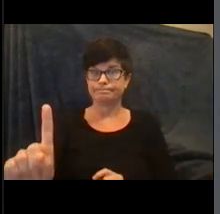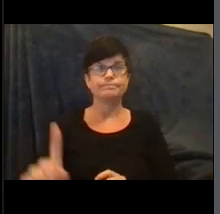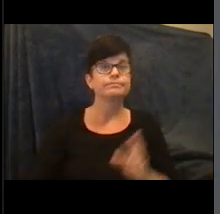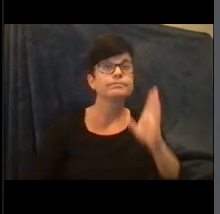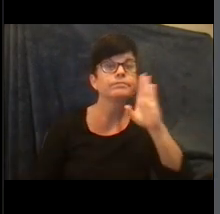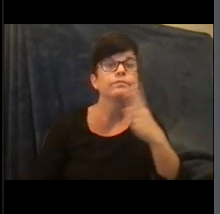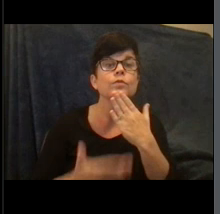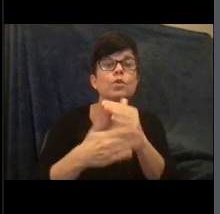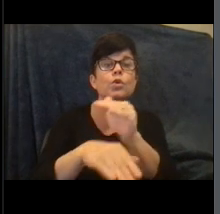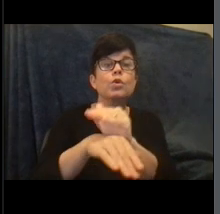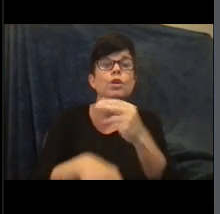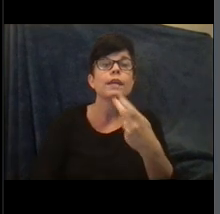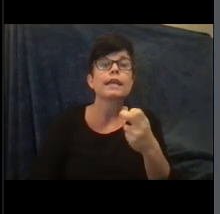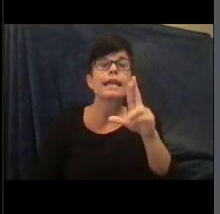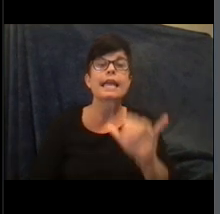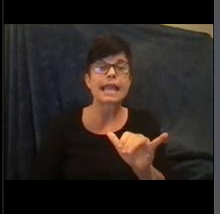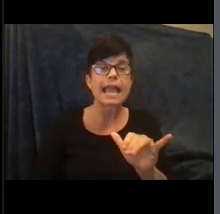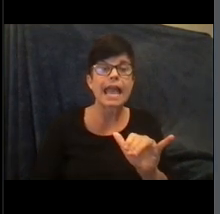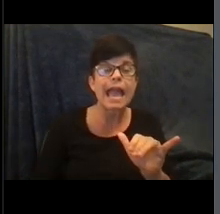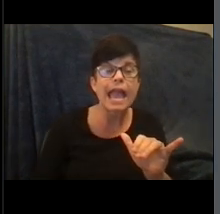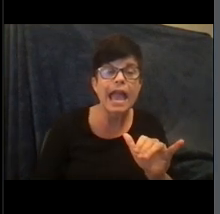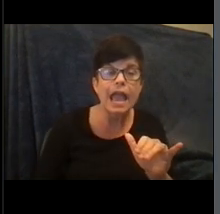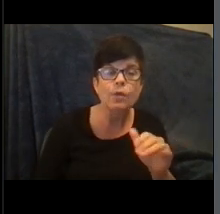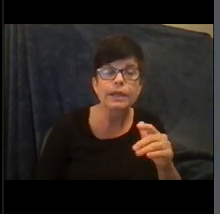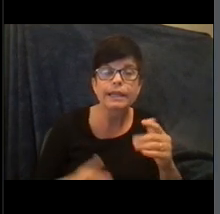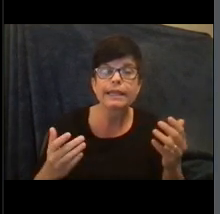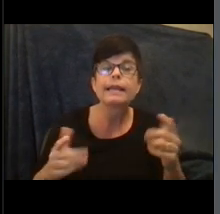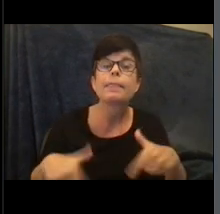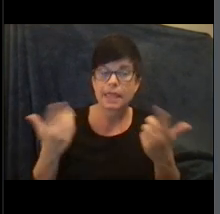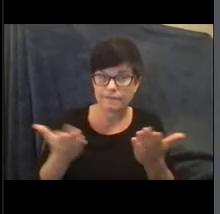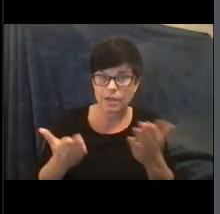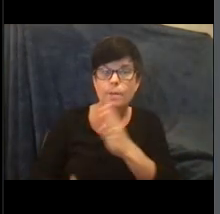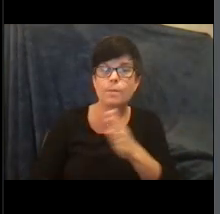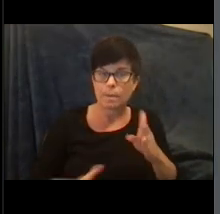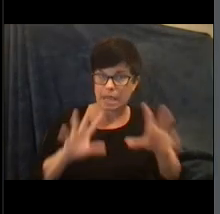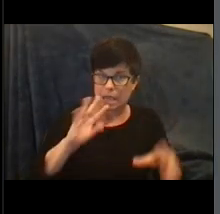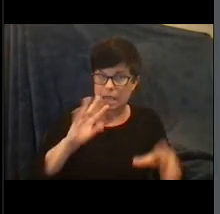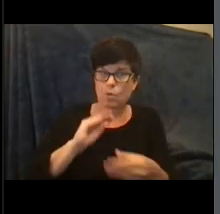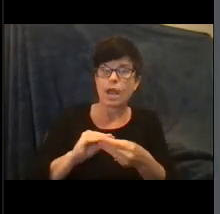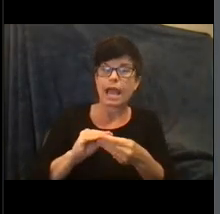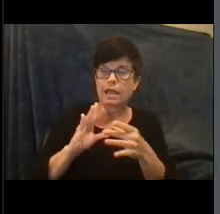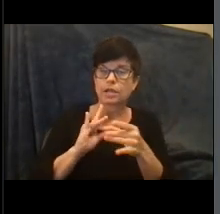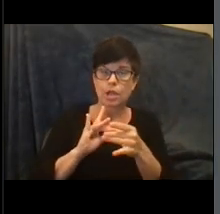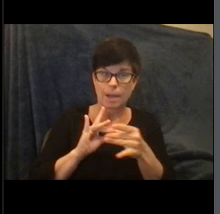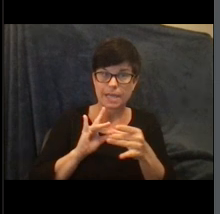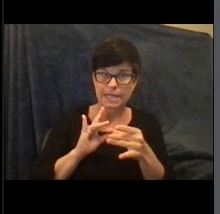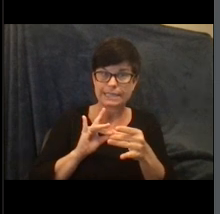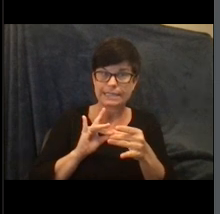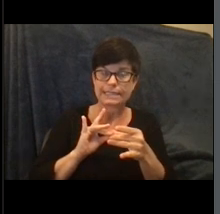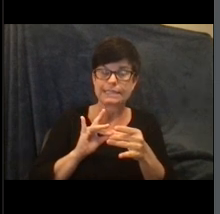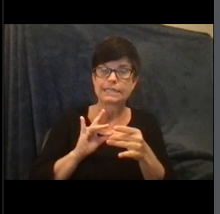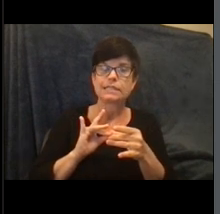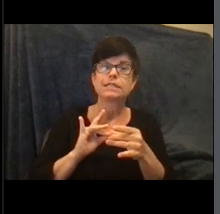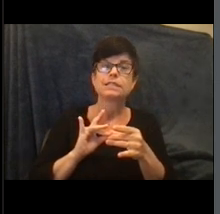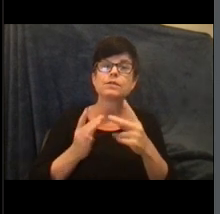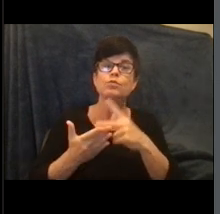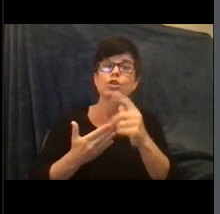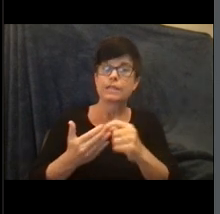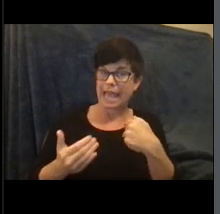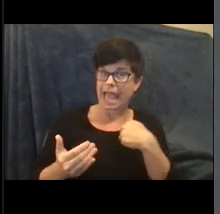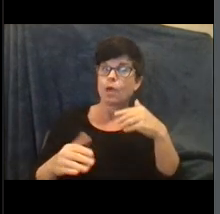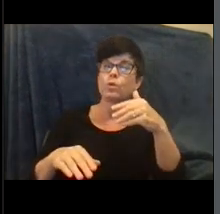Good evening, Harry Woodworth. I live here in Boynton. I just wanted to add the comments on the project. I was at that P&D